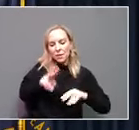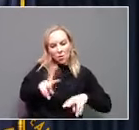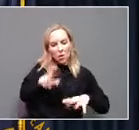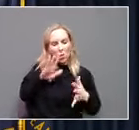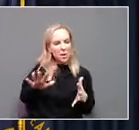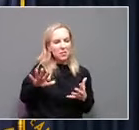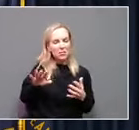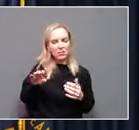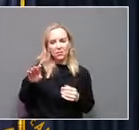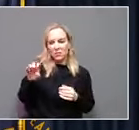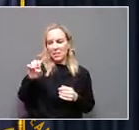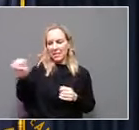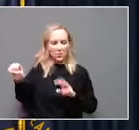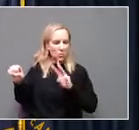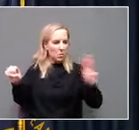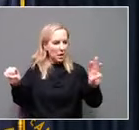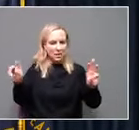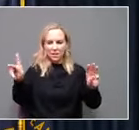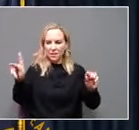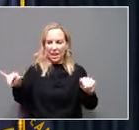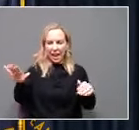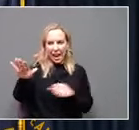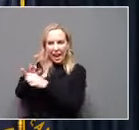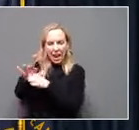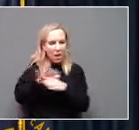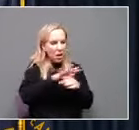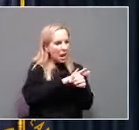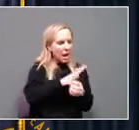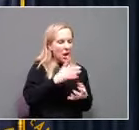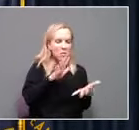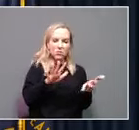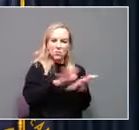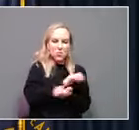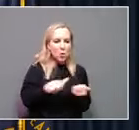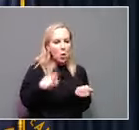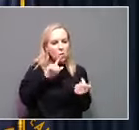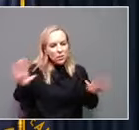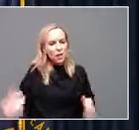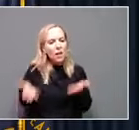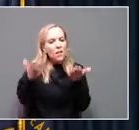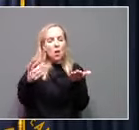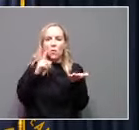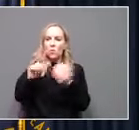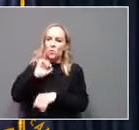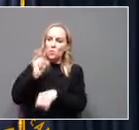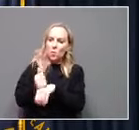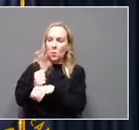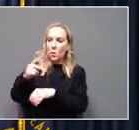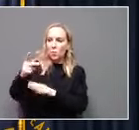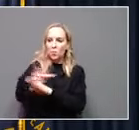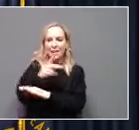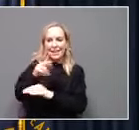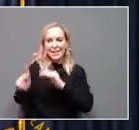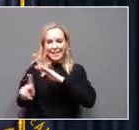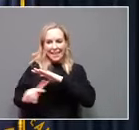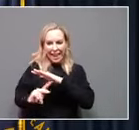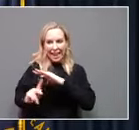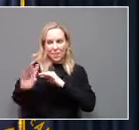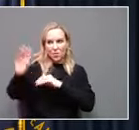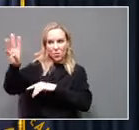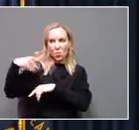Western Kentucky. How about we lift people up? You know, when they instituted pre-K in Washington, D.C., they got 10% added to